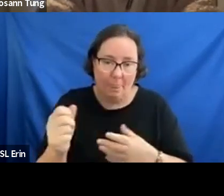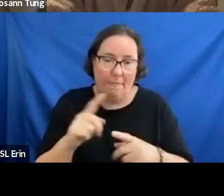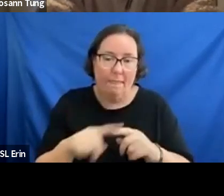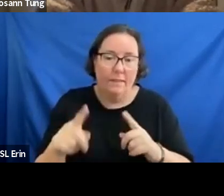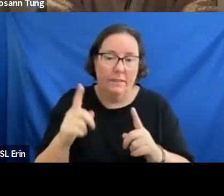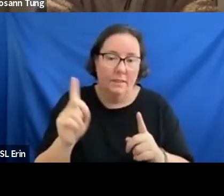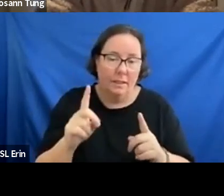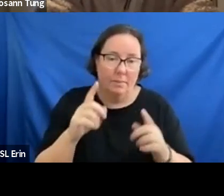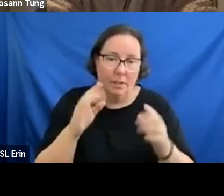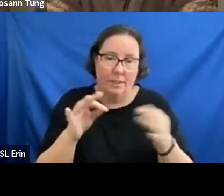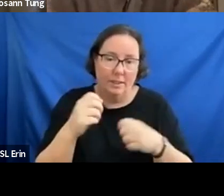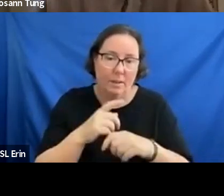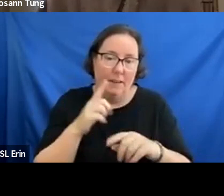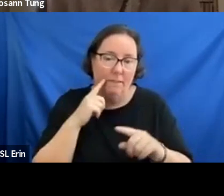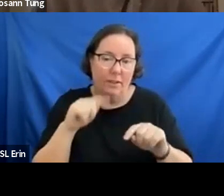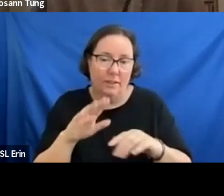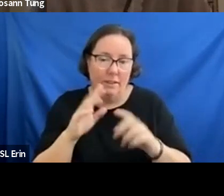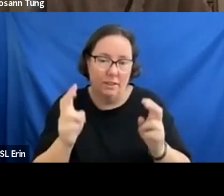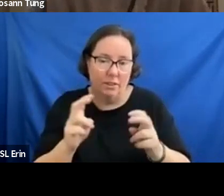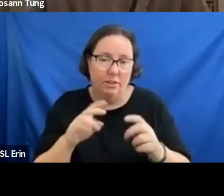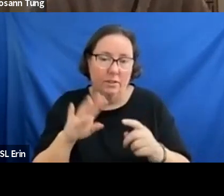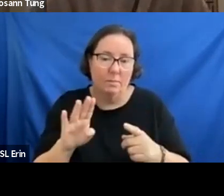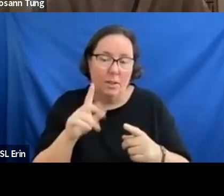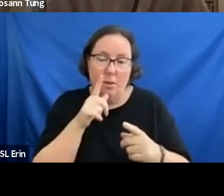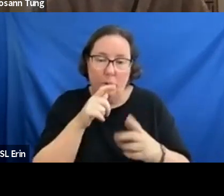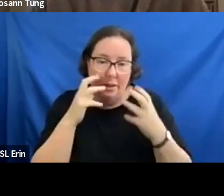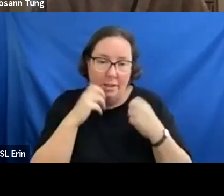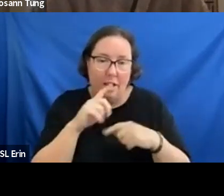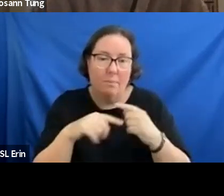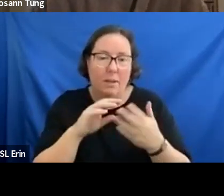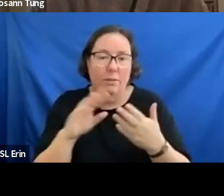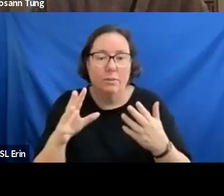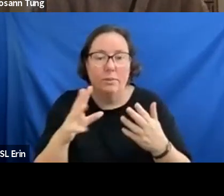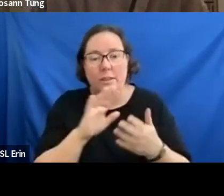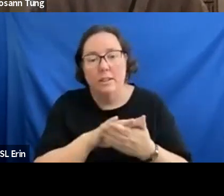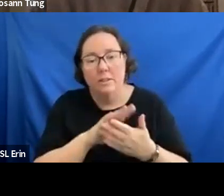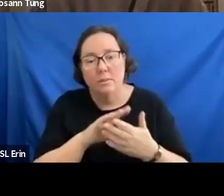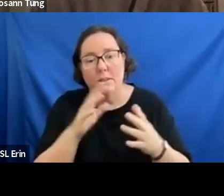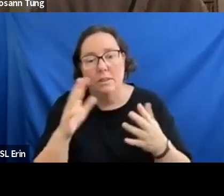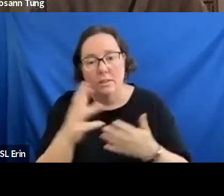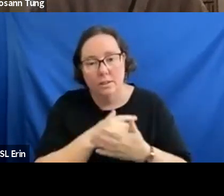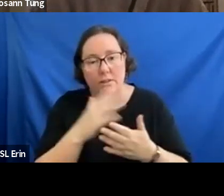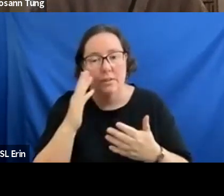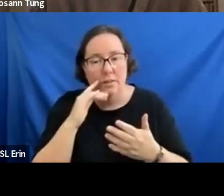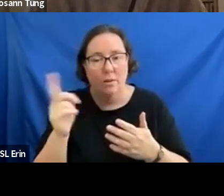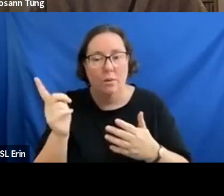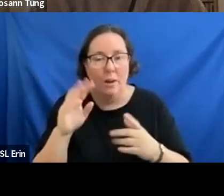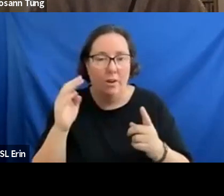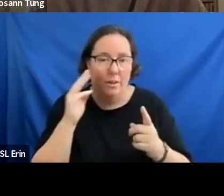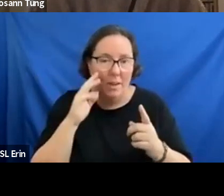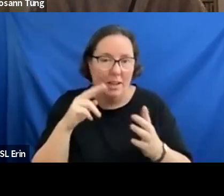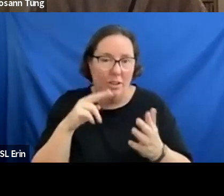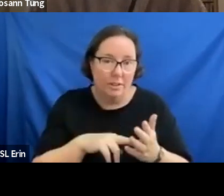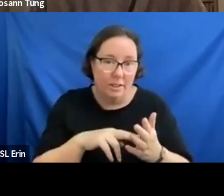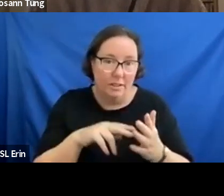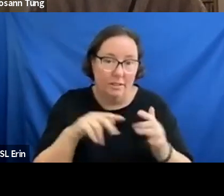democratic decision-making on this issue. Bostonians who care about our students and schools deserve to know where our mayor and city councilors